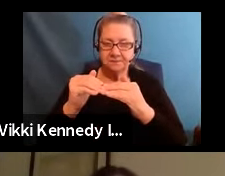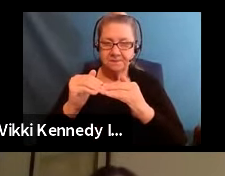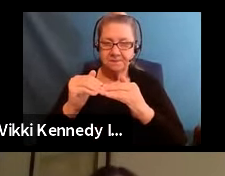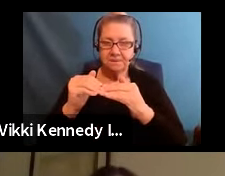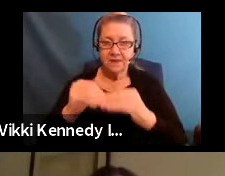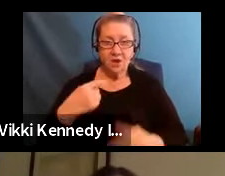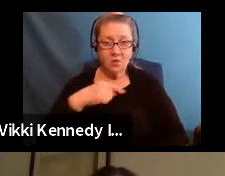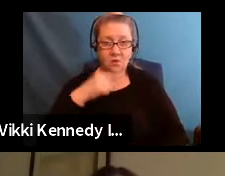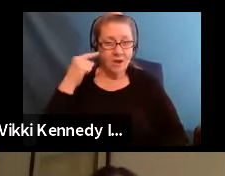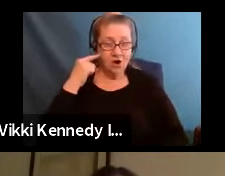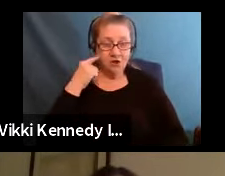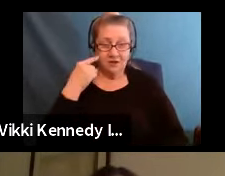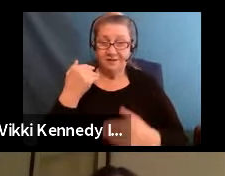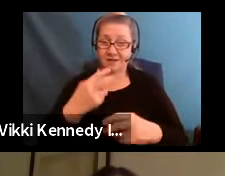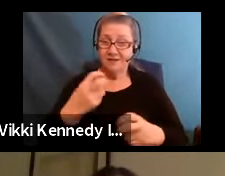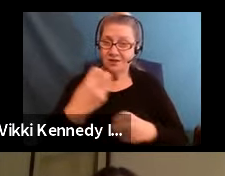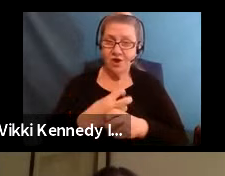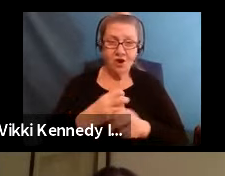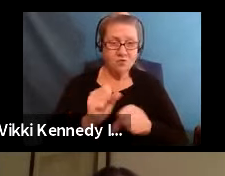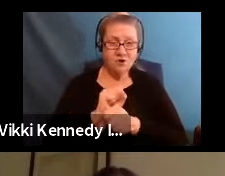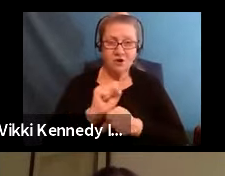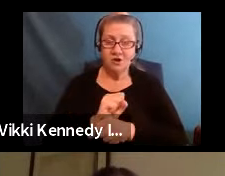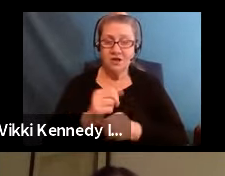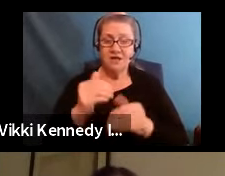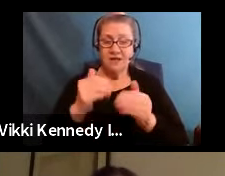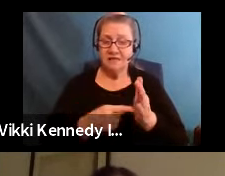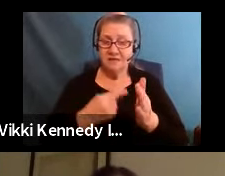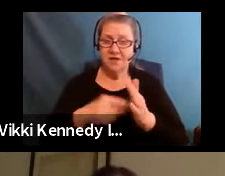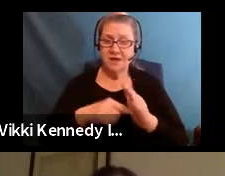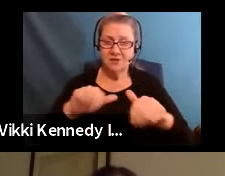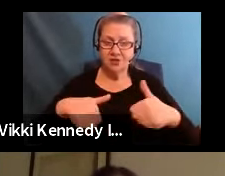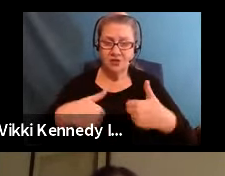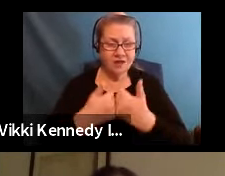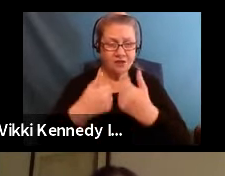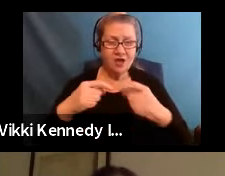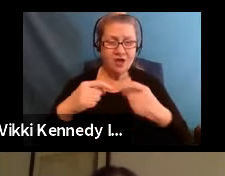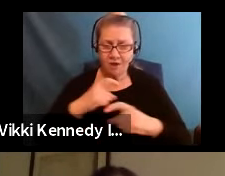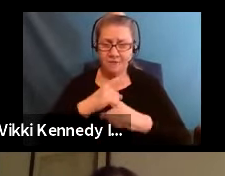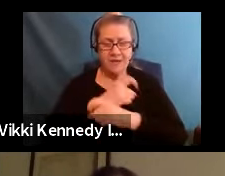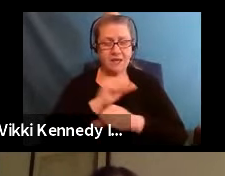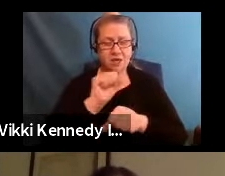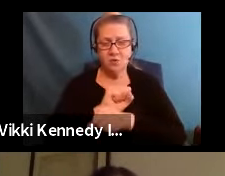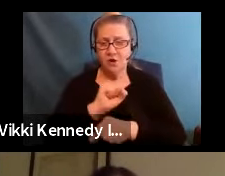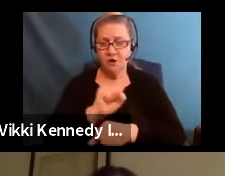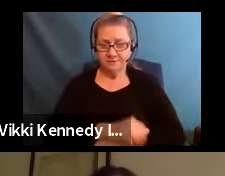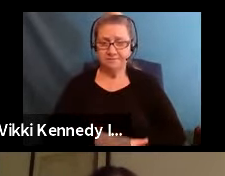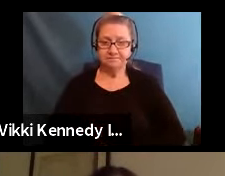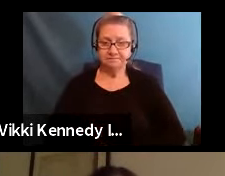it, this is hard work. This is sometimes challenging, complicated work. And